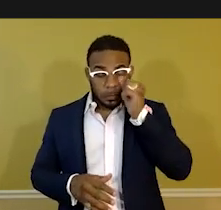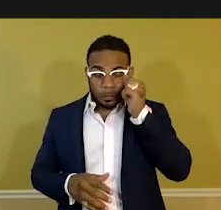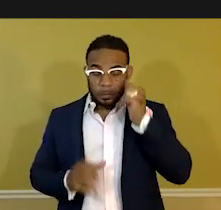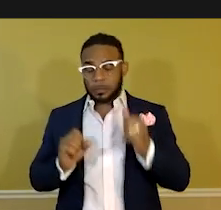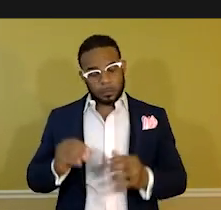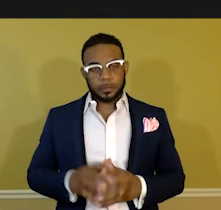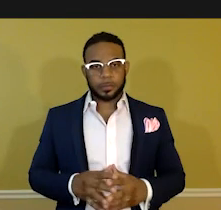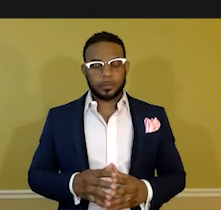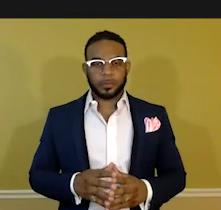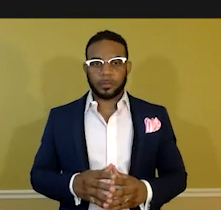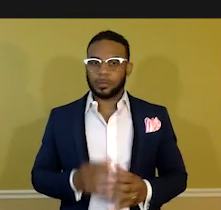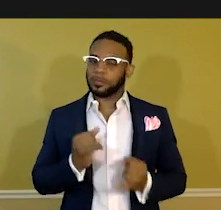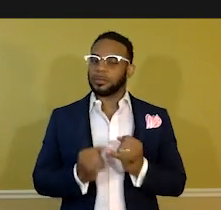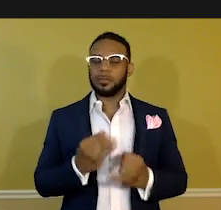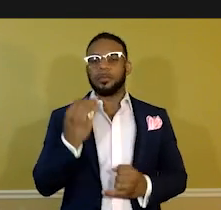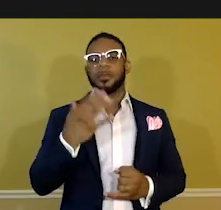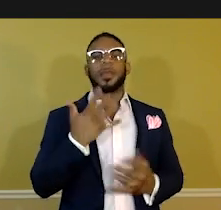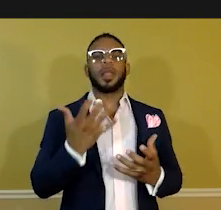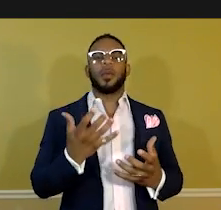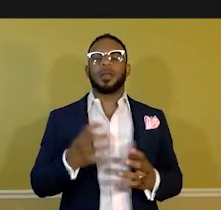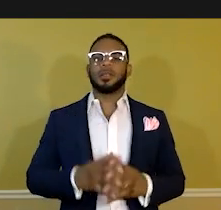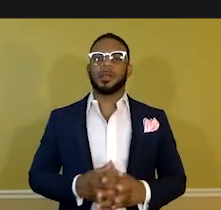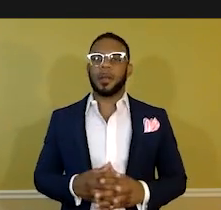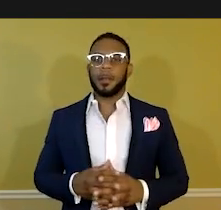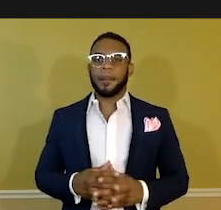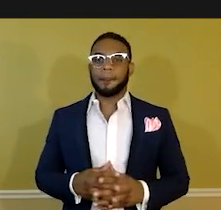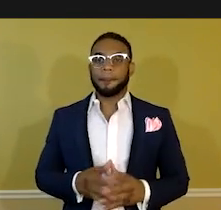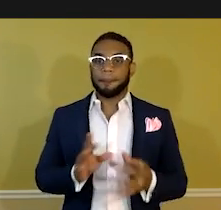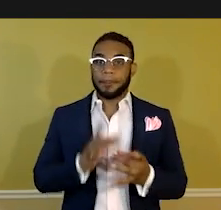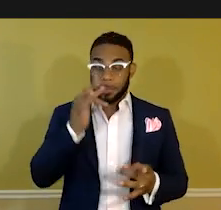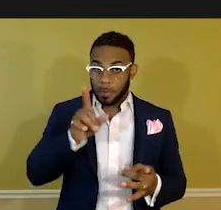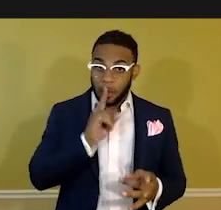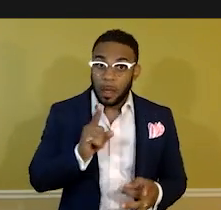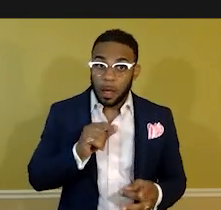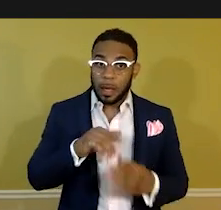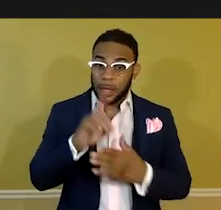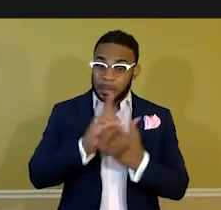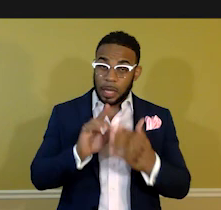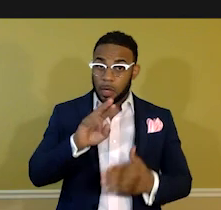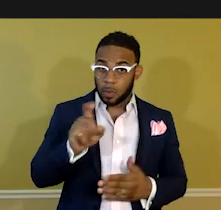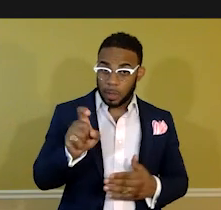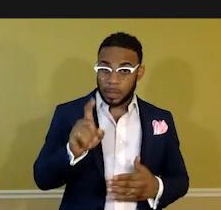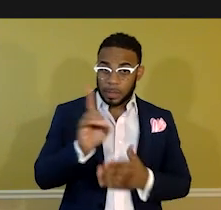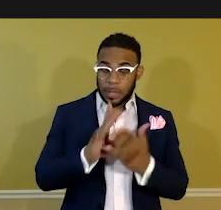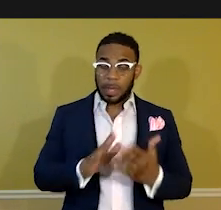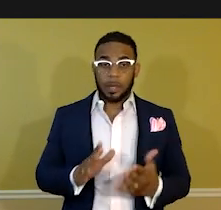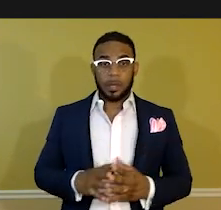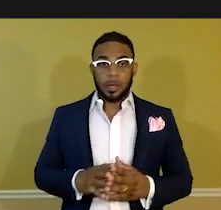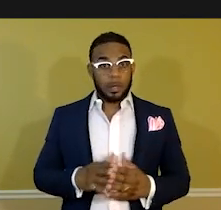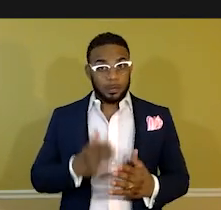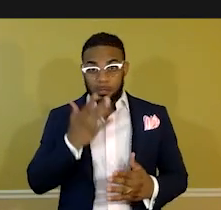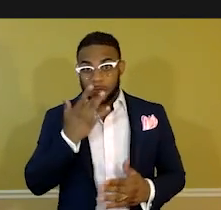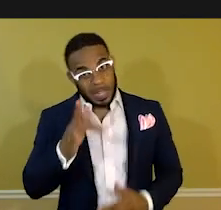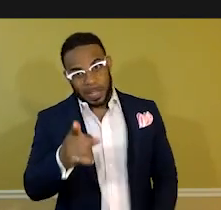So, um, lastly, I just want to, um, say that if you are an aspiring UX designer, you know, good